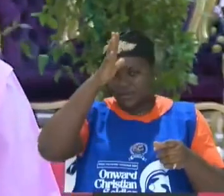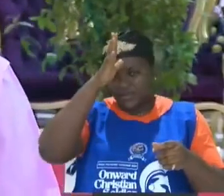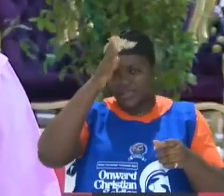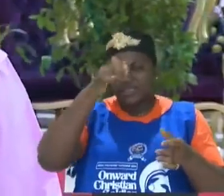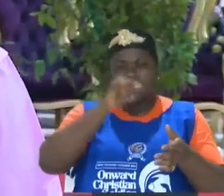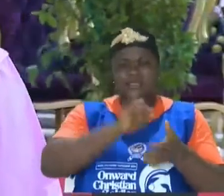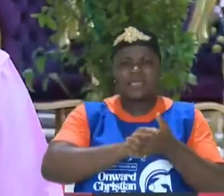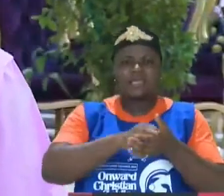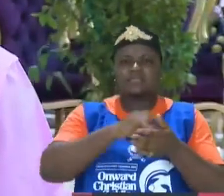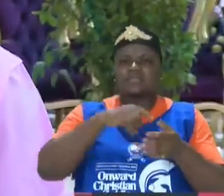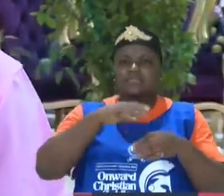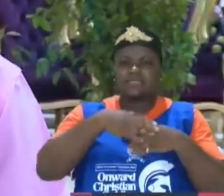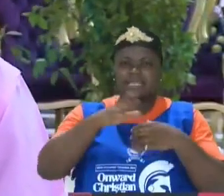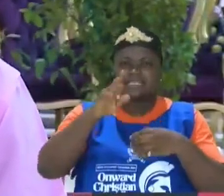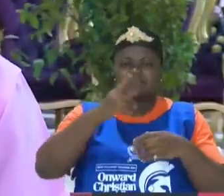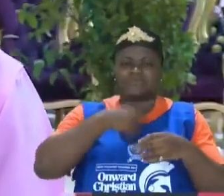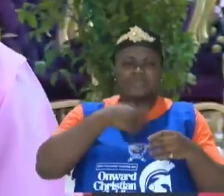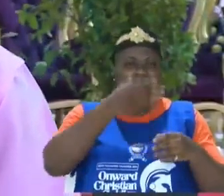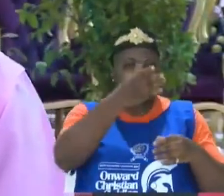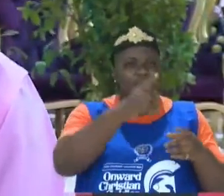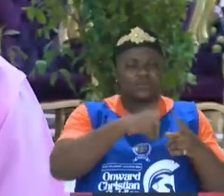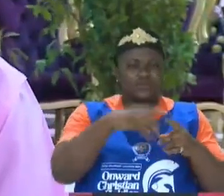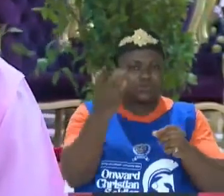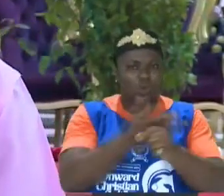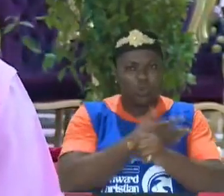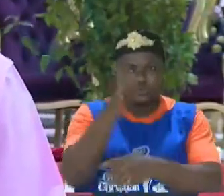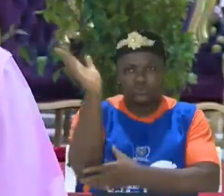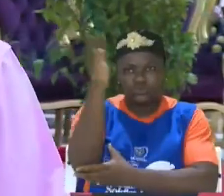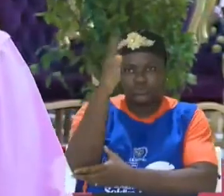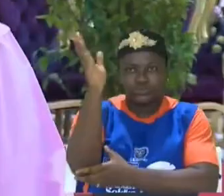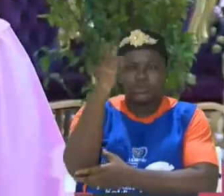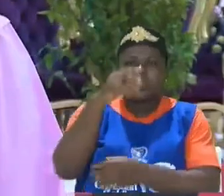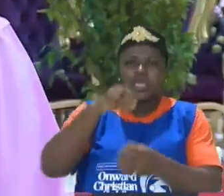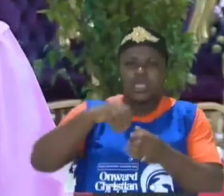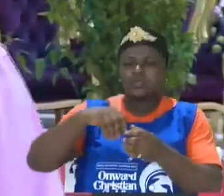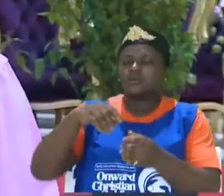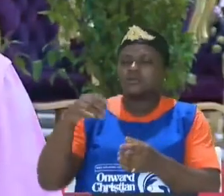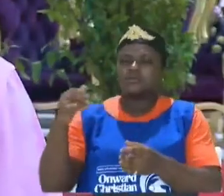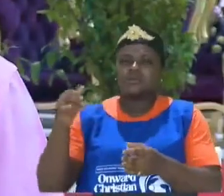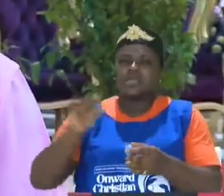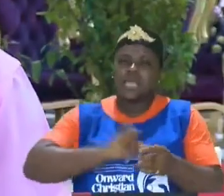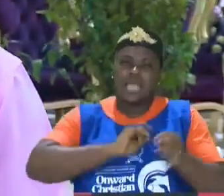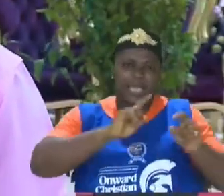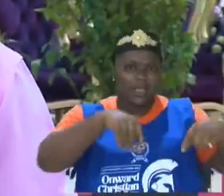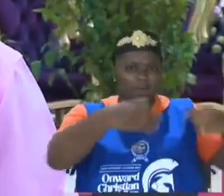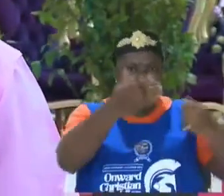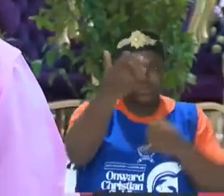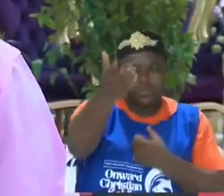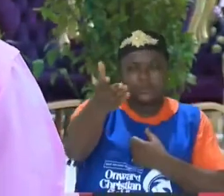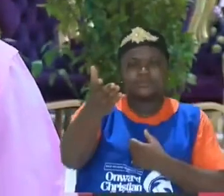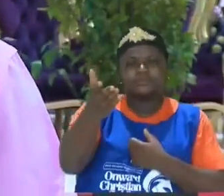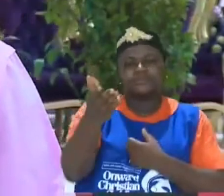him. Outside to want to use it. I went there,